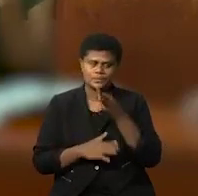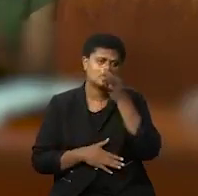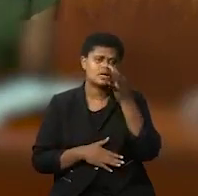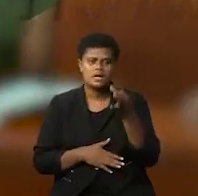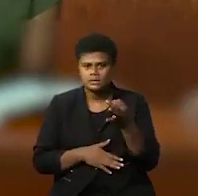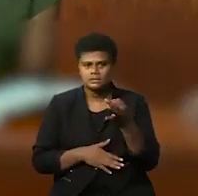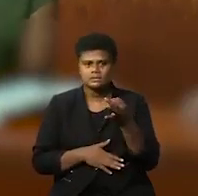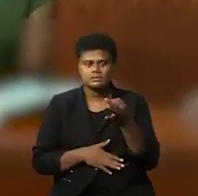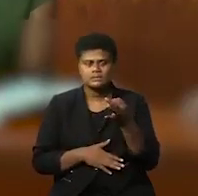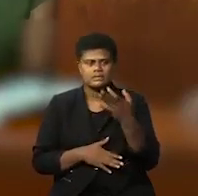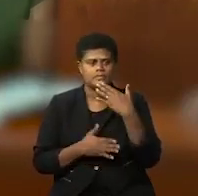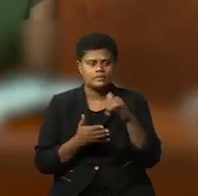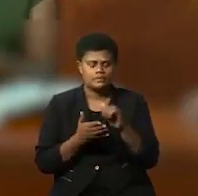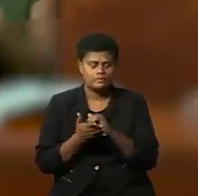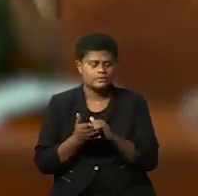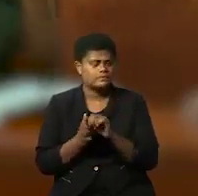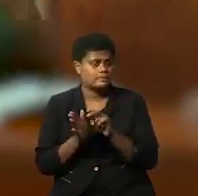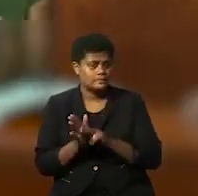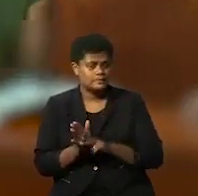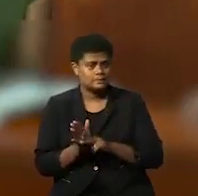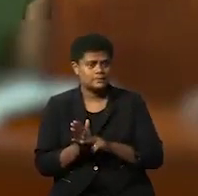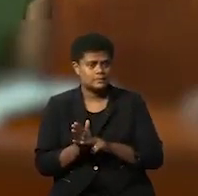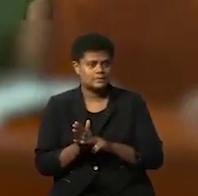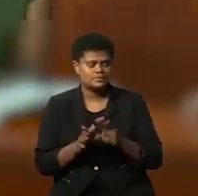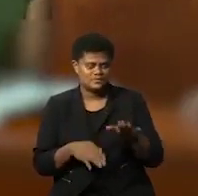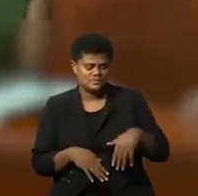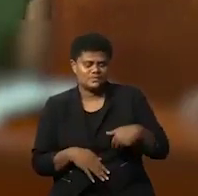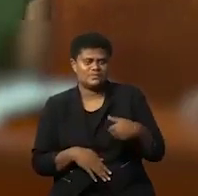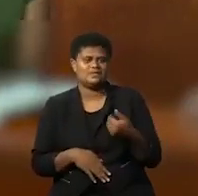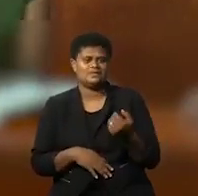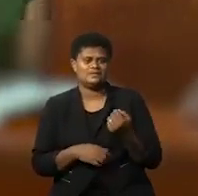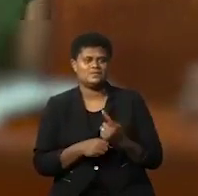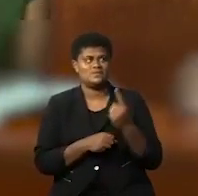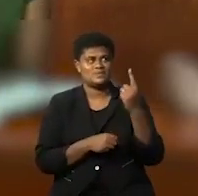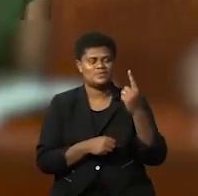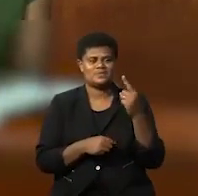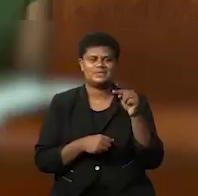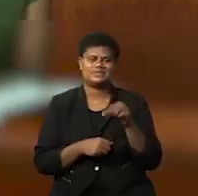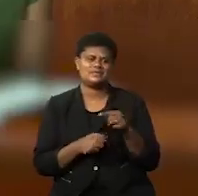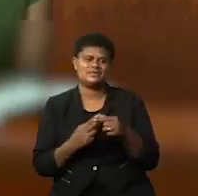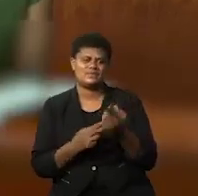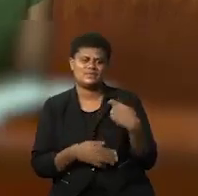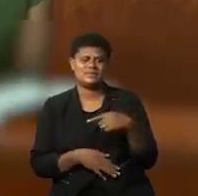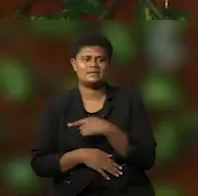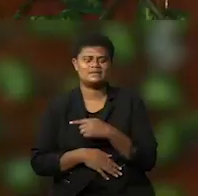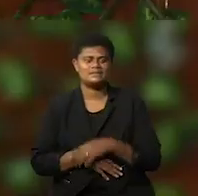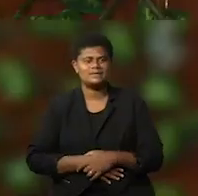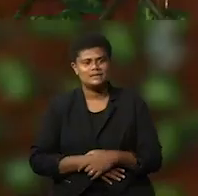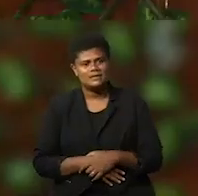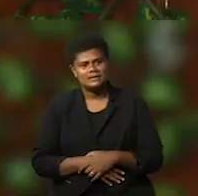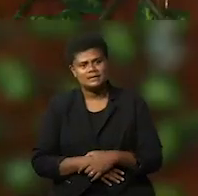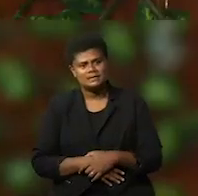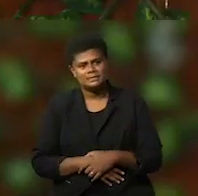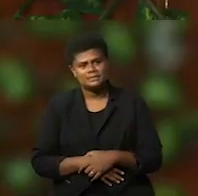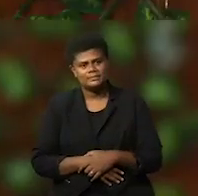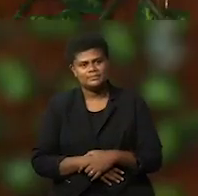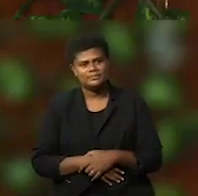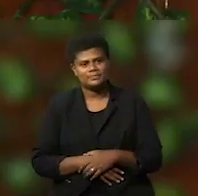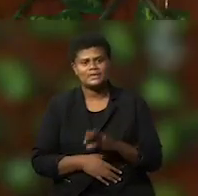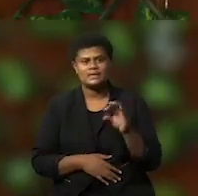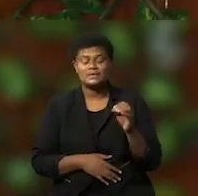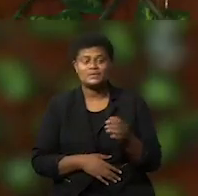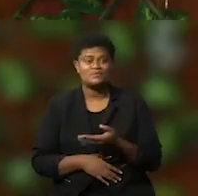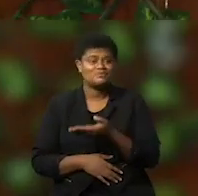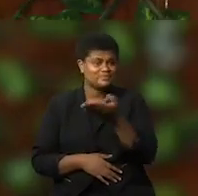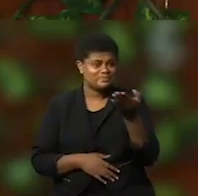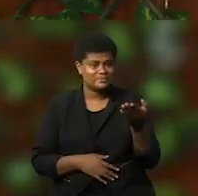to represent us in Mount Zion and ultimately to the presence of God. What a great blessing. Indeed. To those of you who are joining in from home,